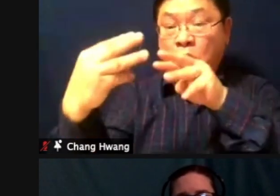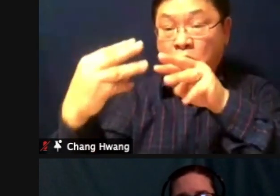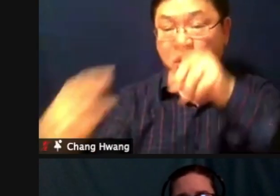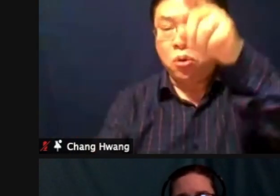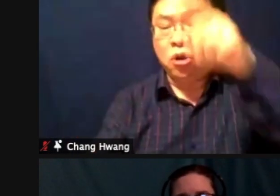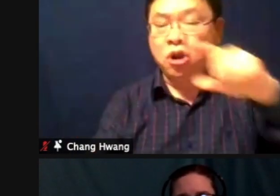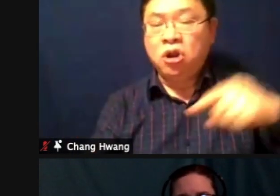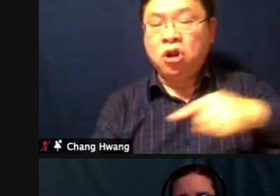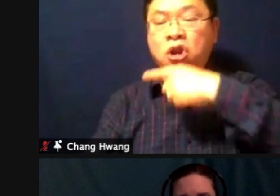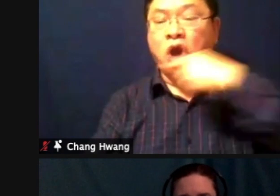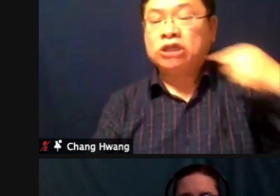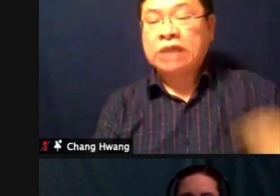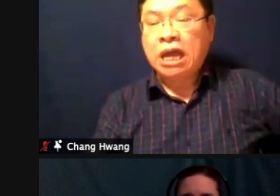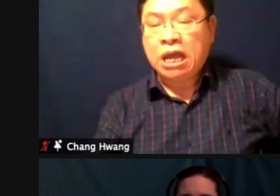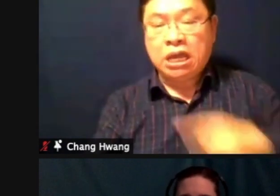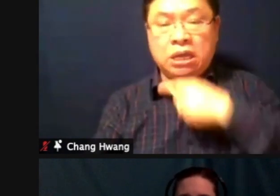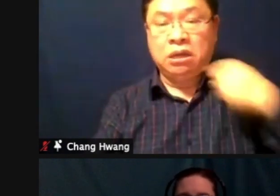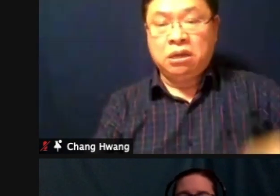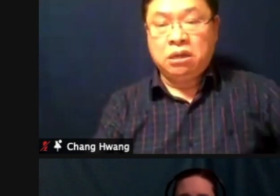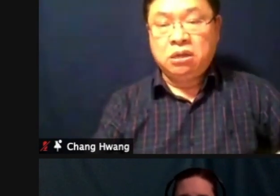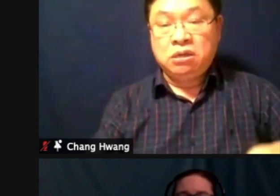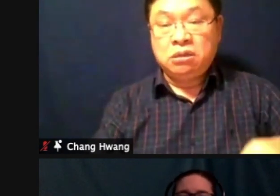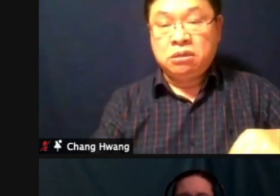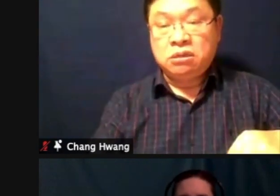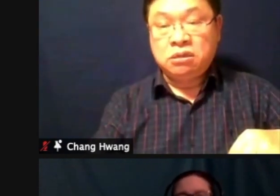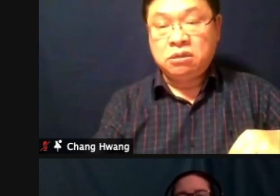In North Korea,